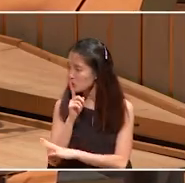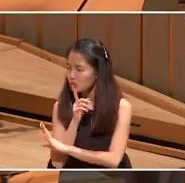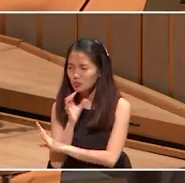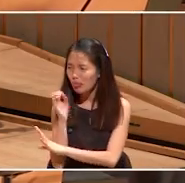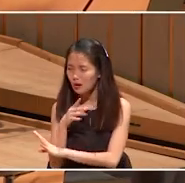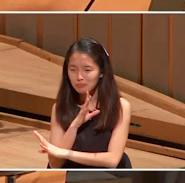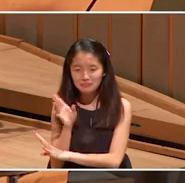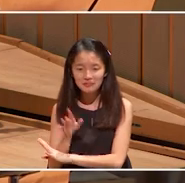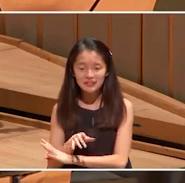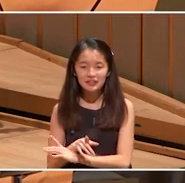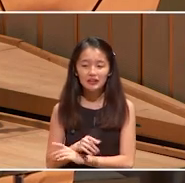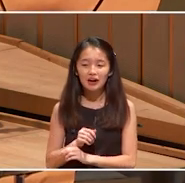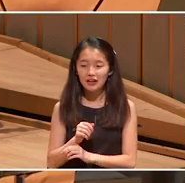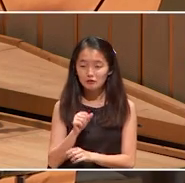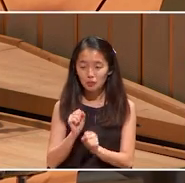So